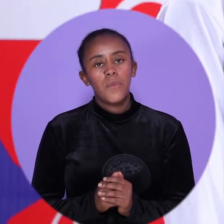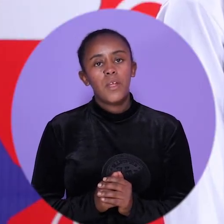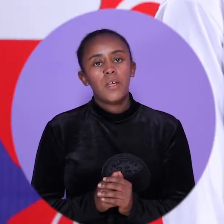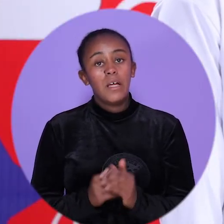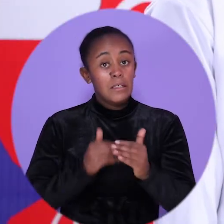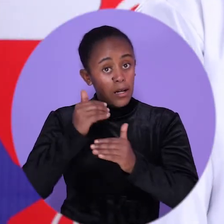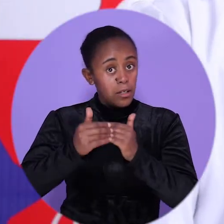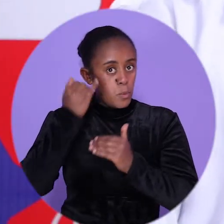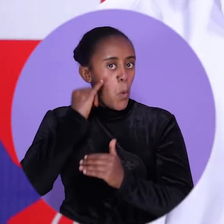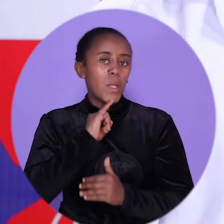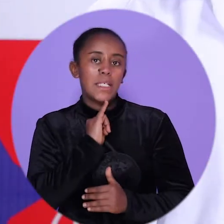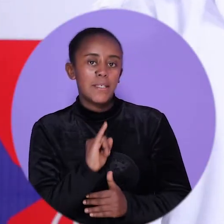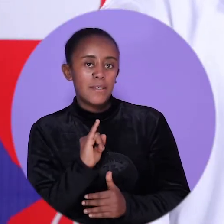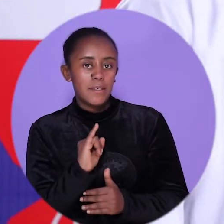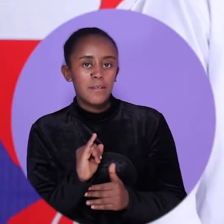is,